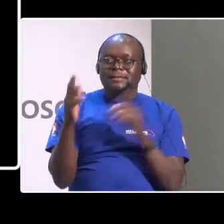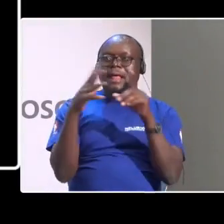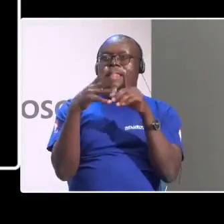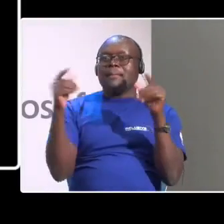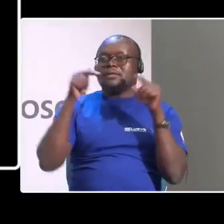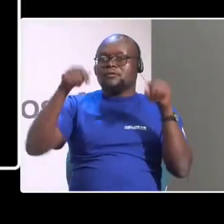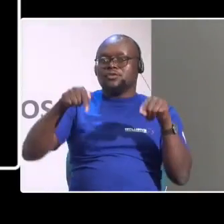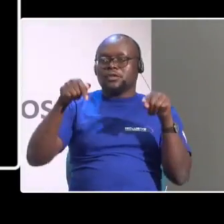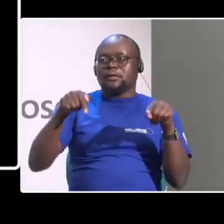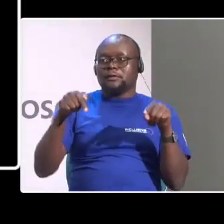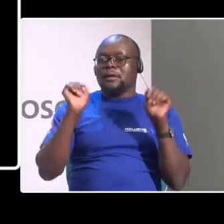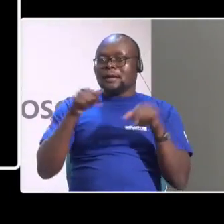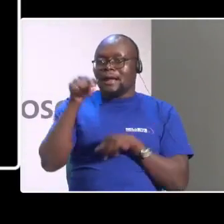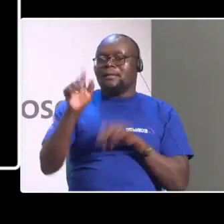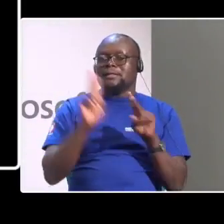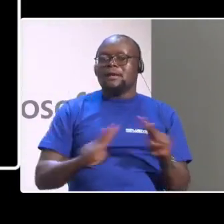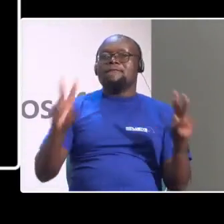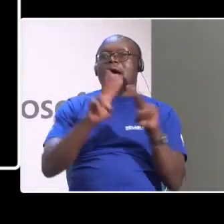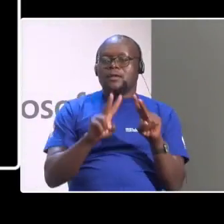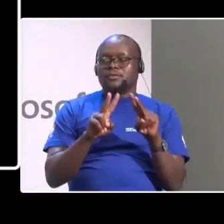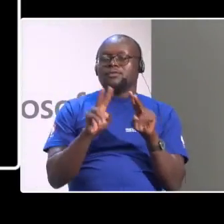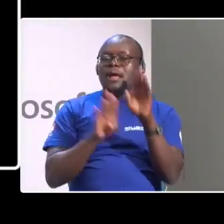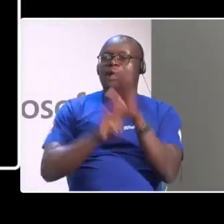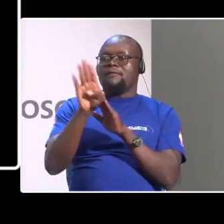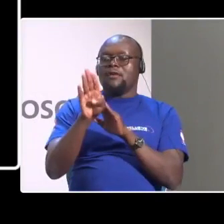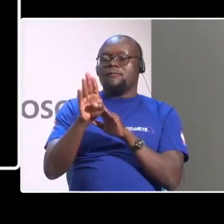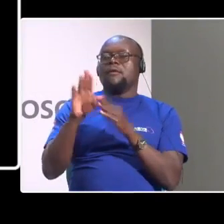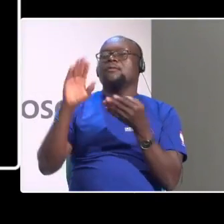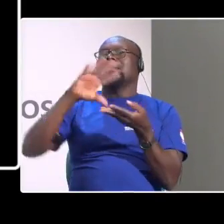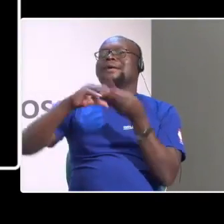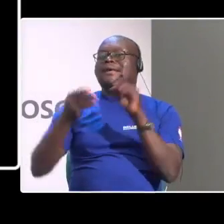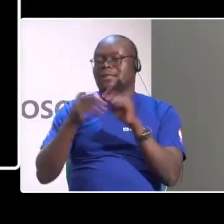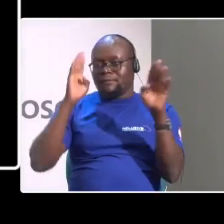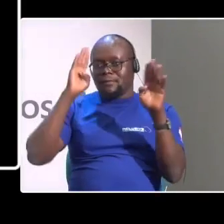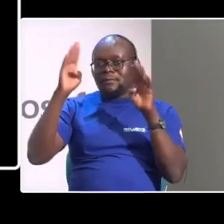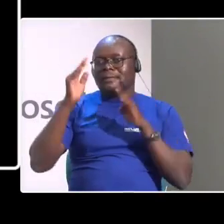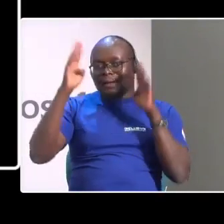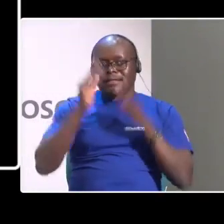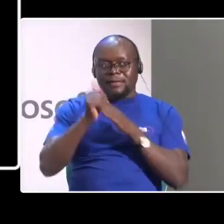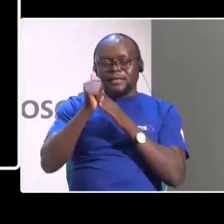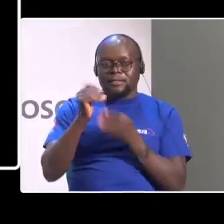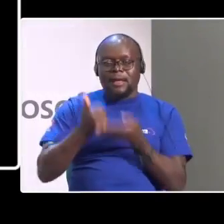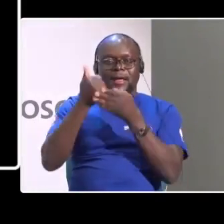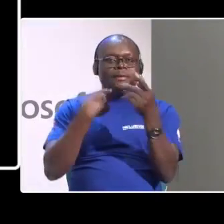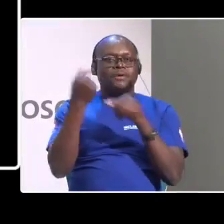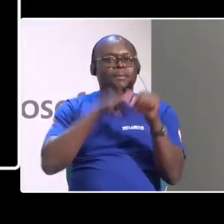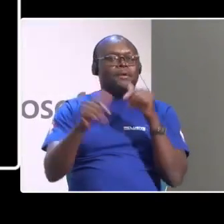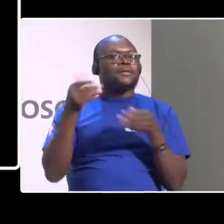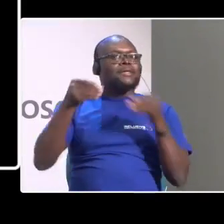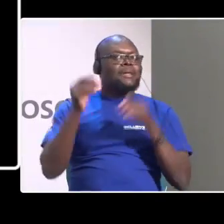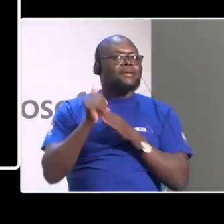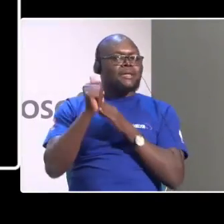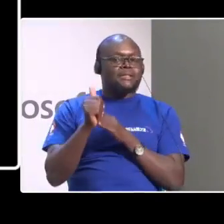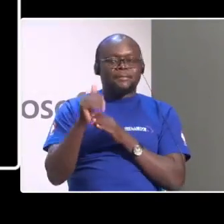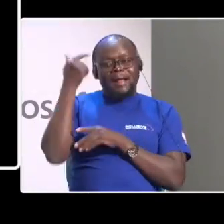of today. Can these values that have been developed for creative leadership help us talk about disability leadership? And I